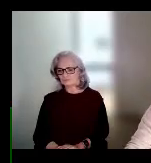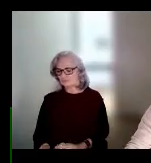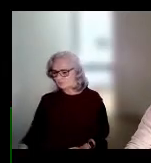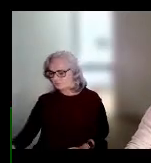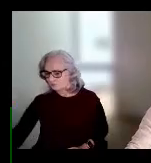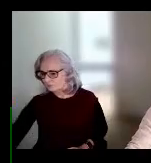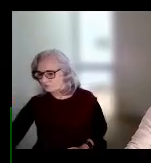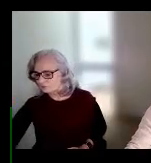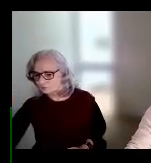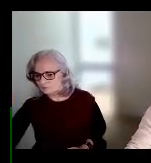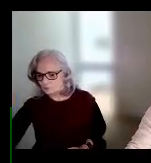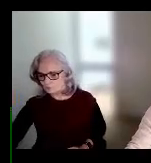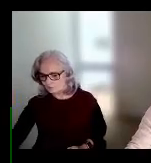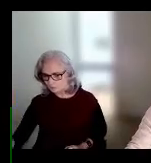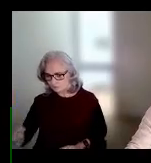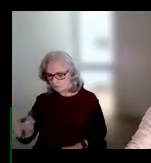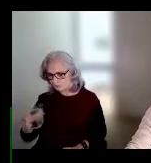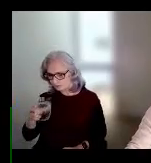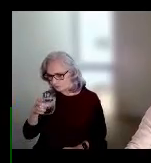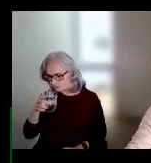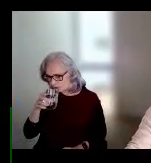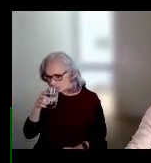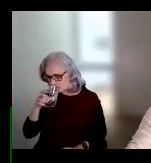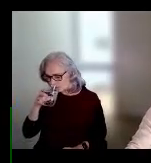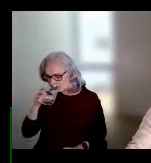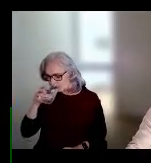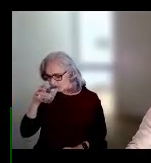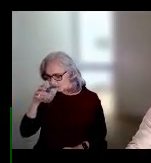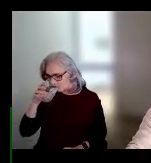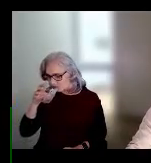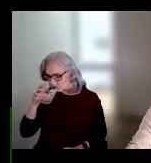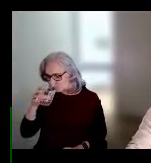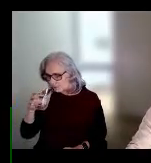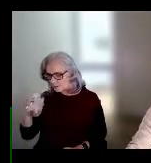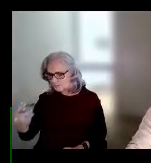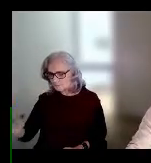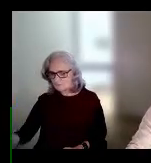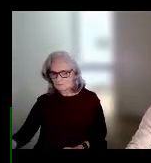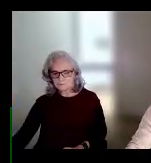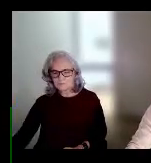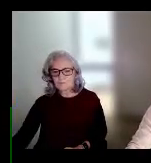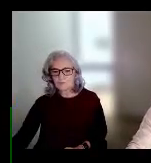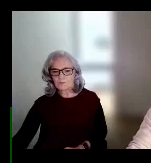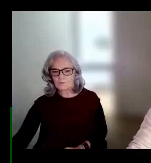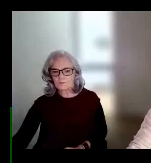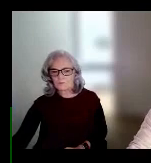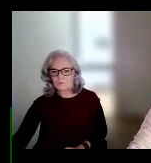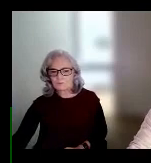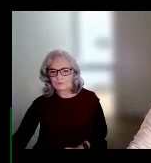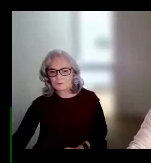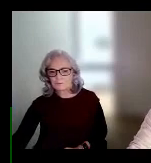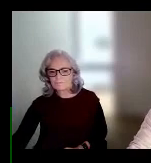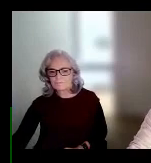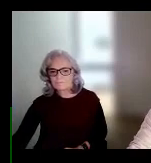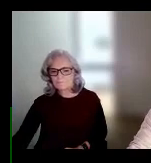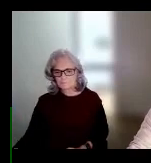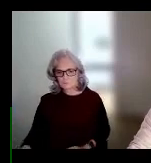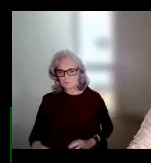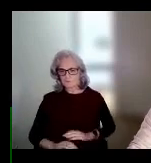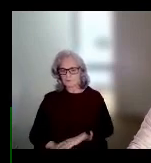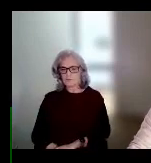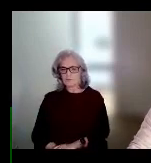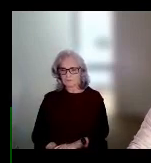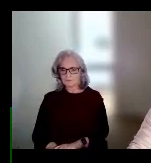complexity and a bit of fragmentation across care. So we can see that we